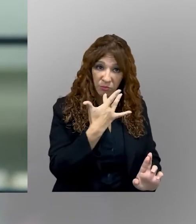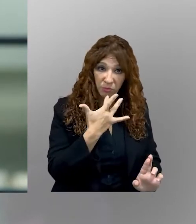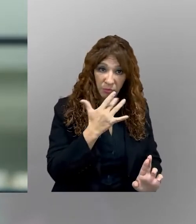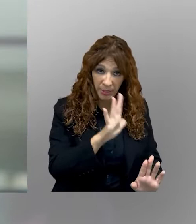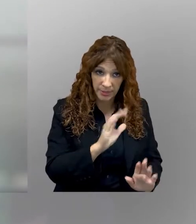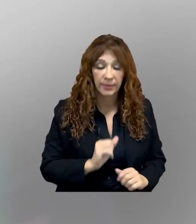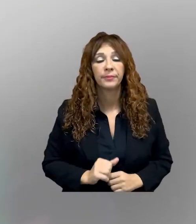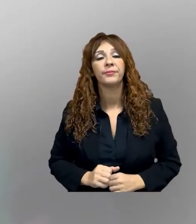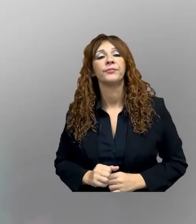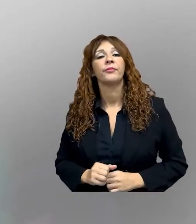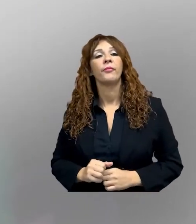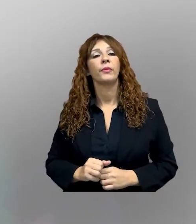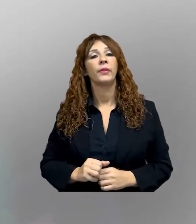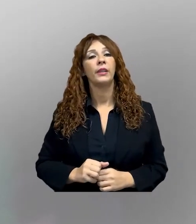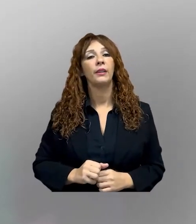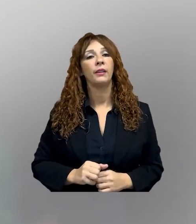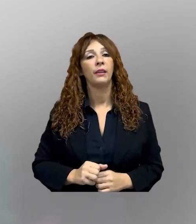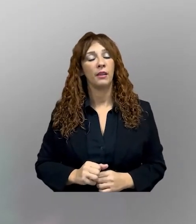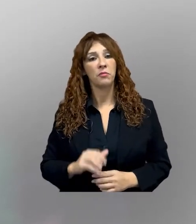respected.